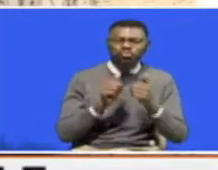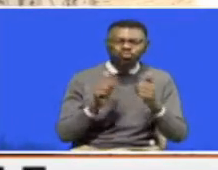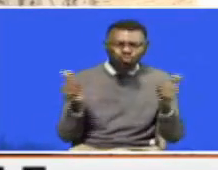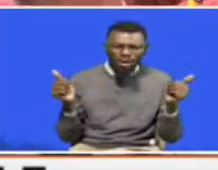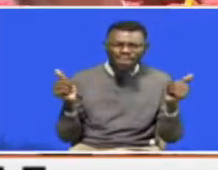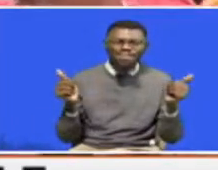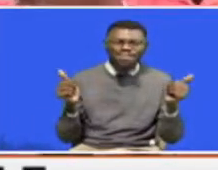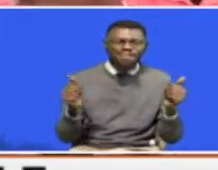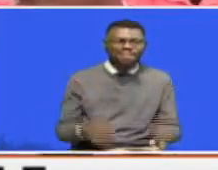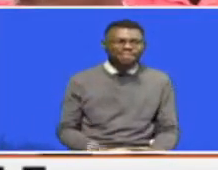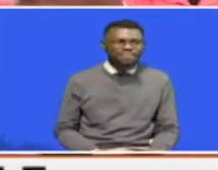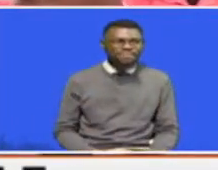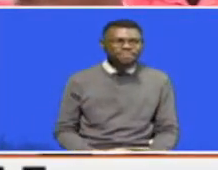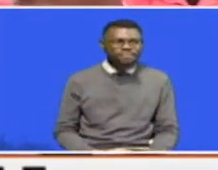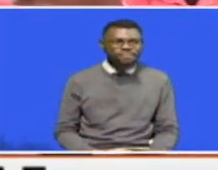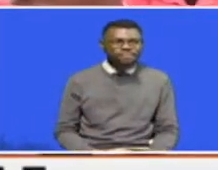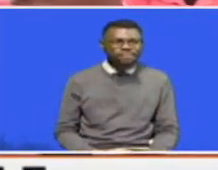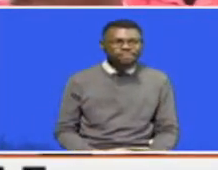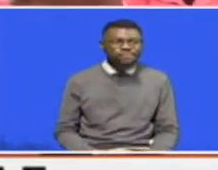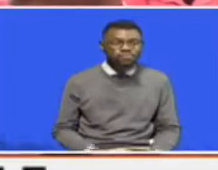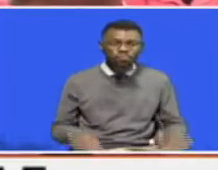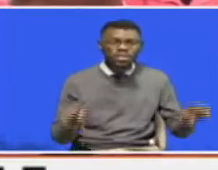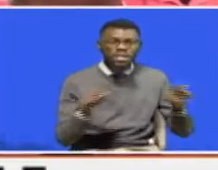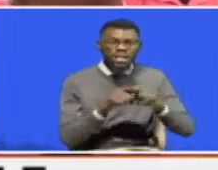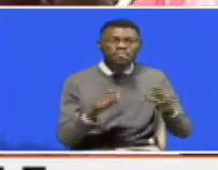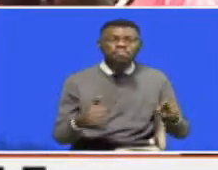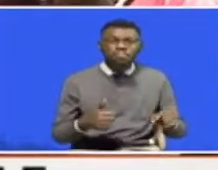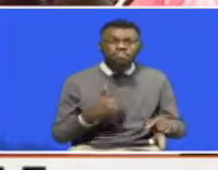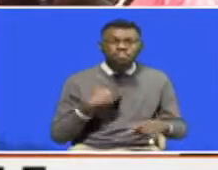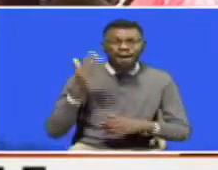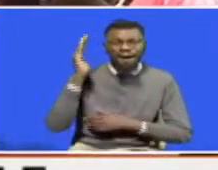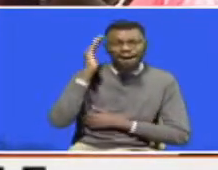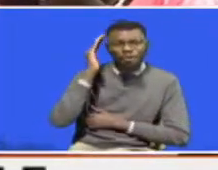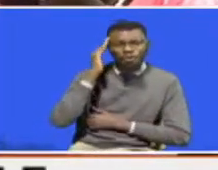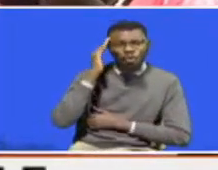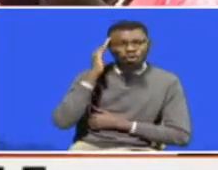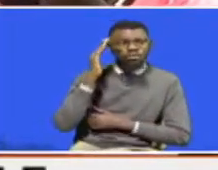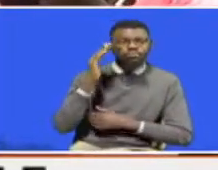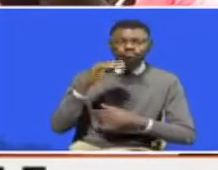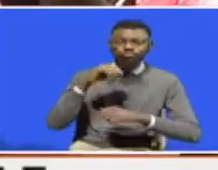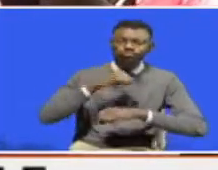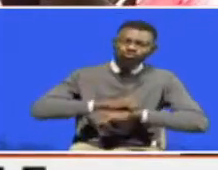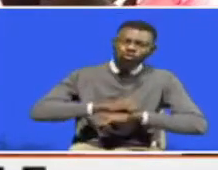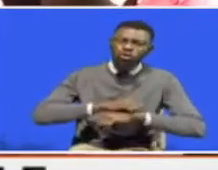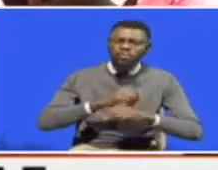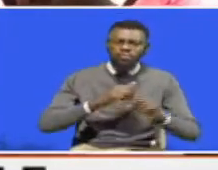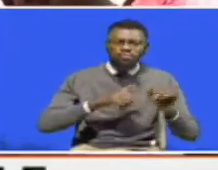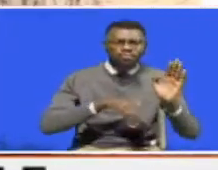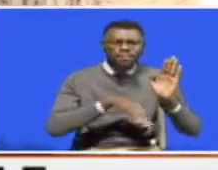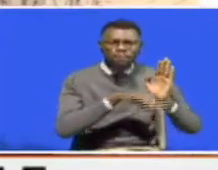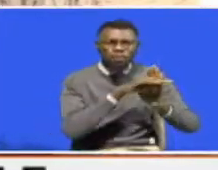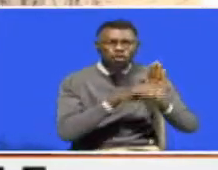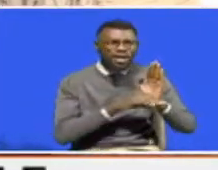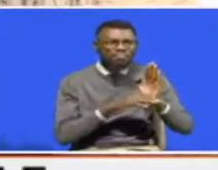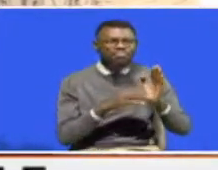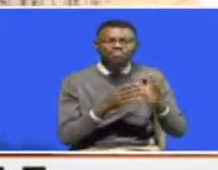very well, and I know that adjusting to school programs is not